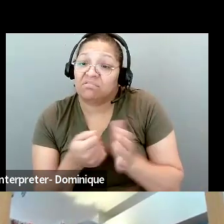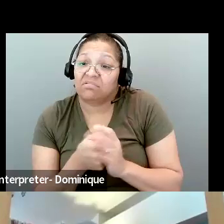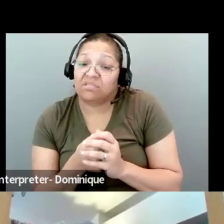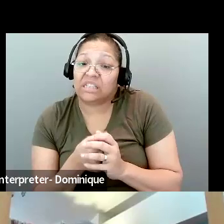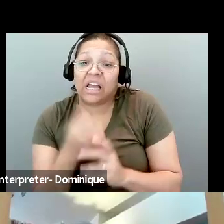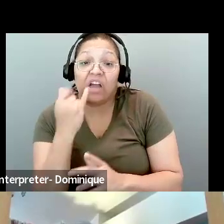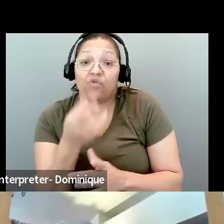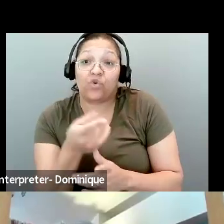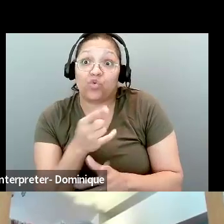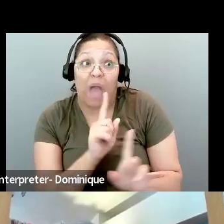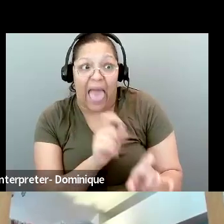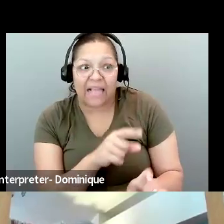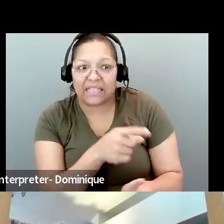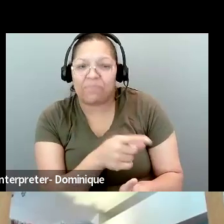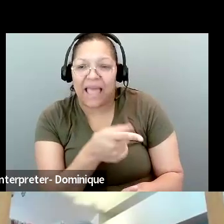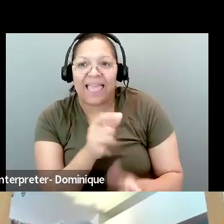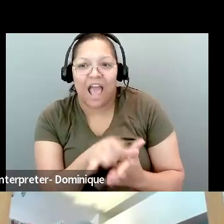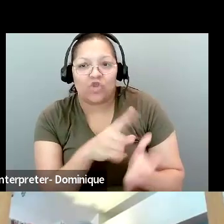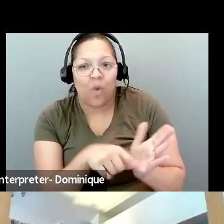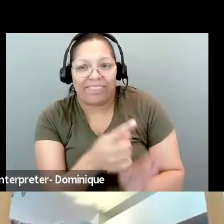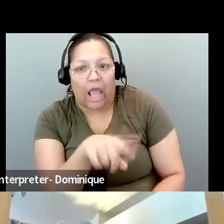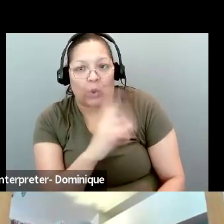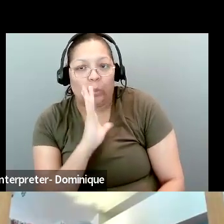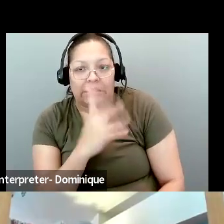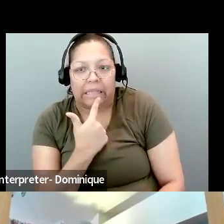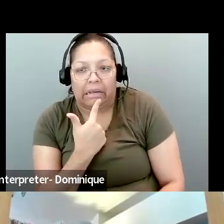Like if you were to ask them, that's what they would say. Yeah.